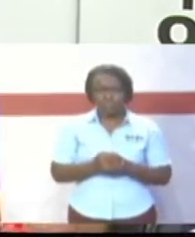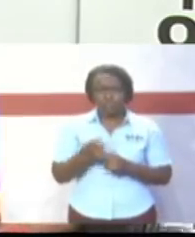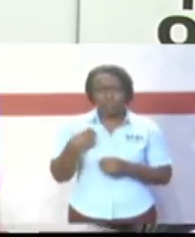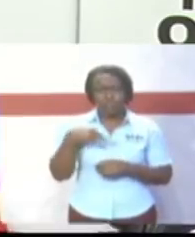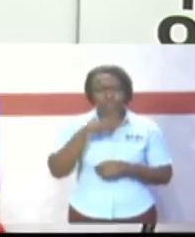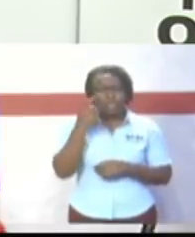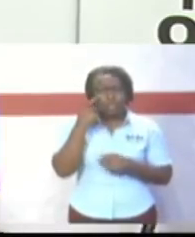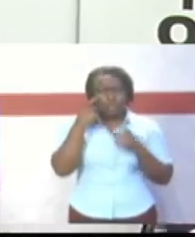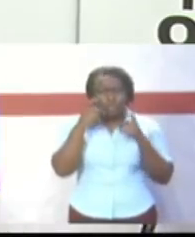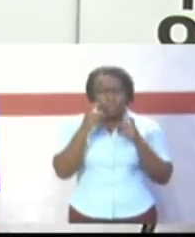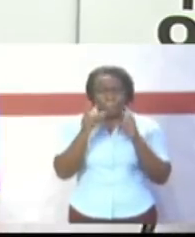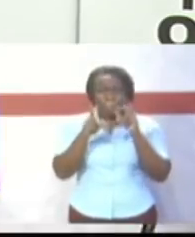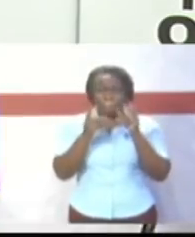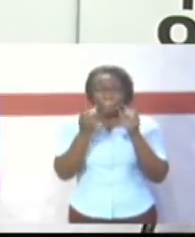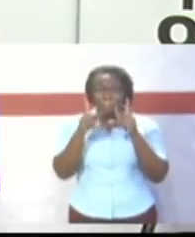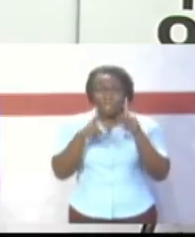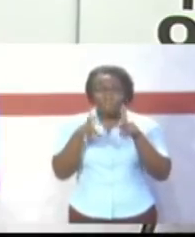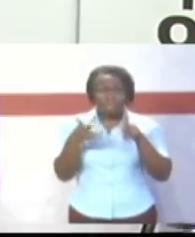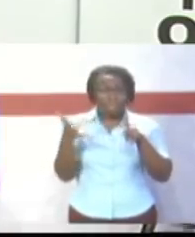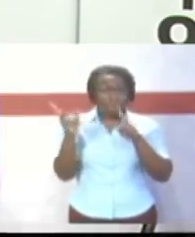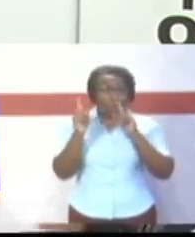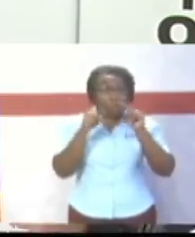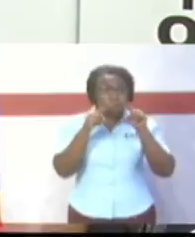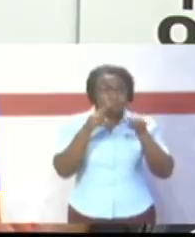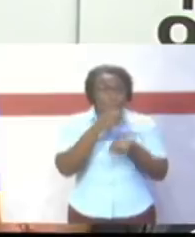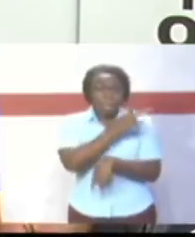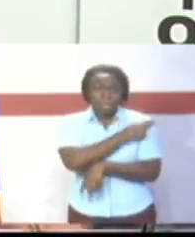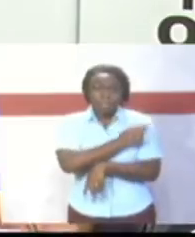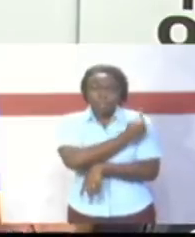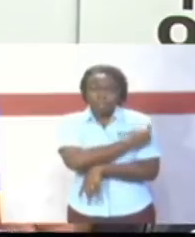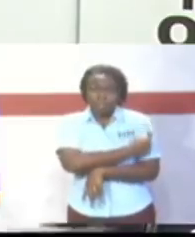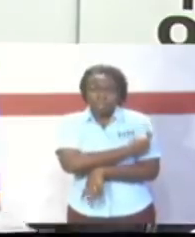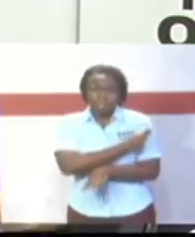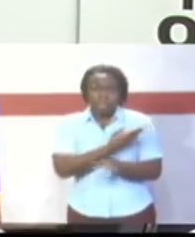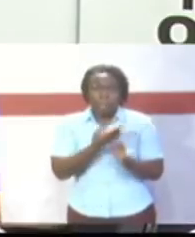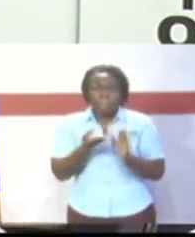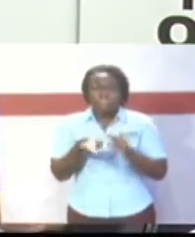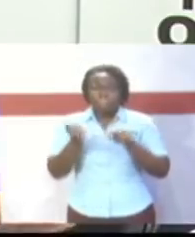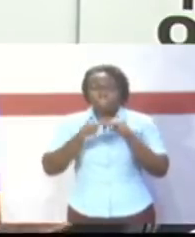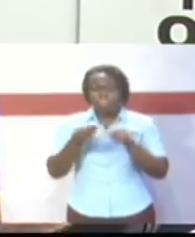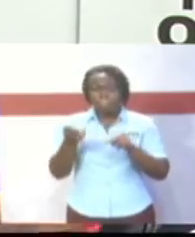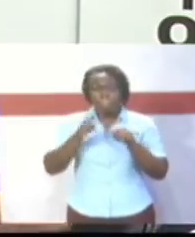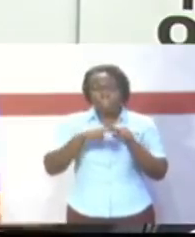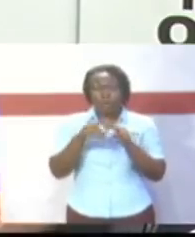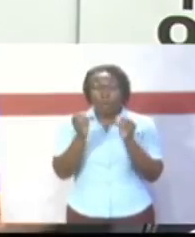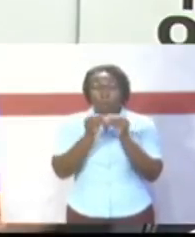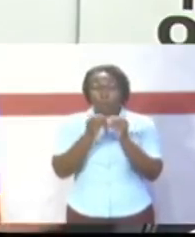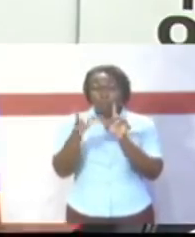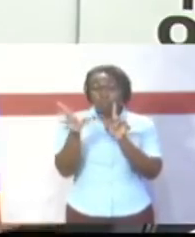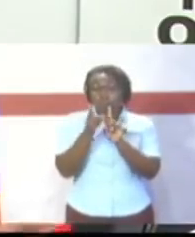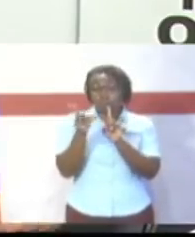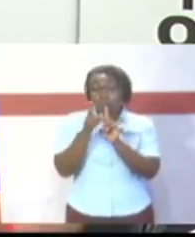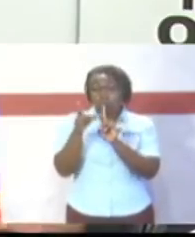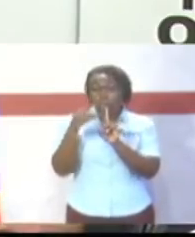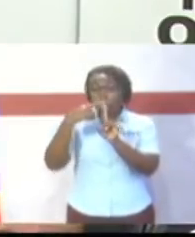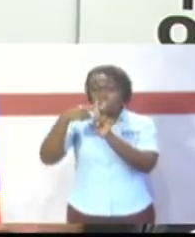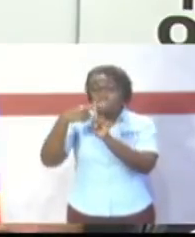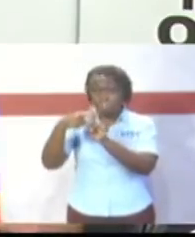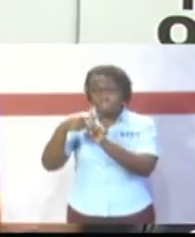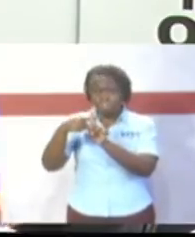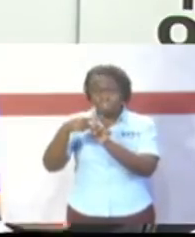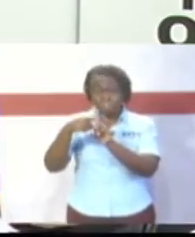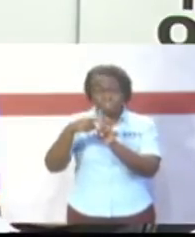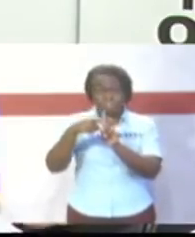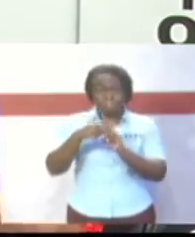in hospitalizations consistent with the increase in rolling average. More positive cases will result in more hospital